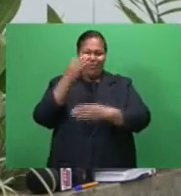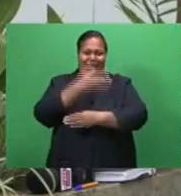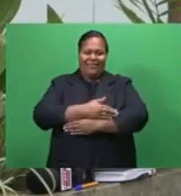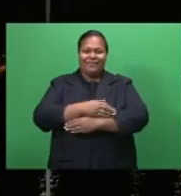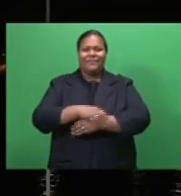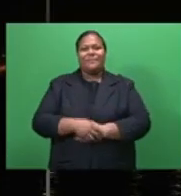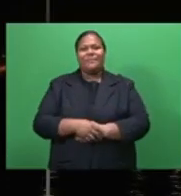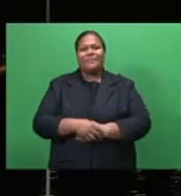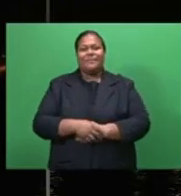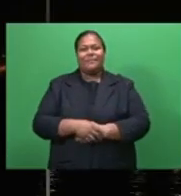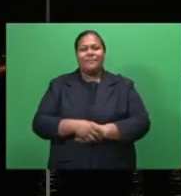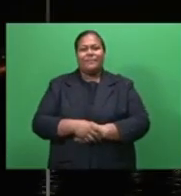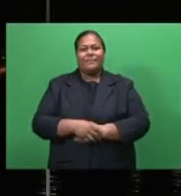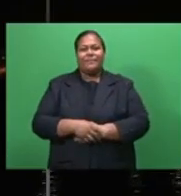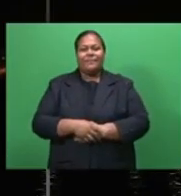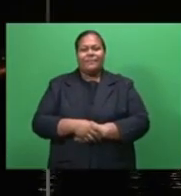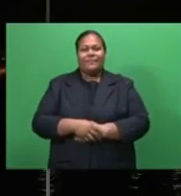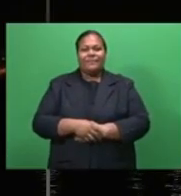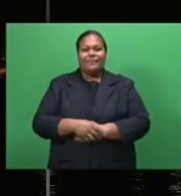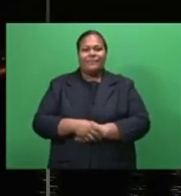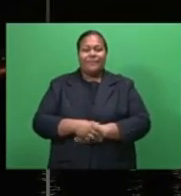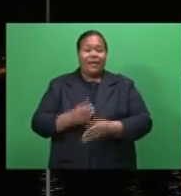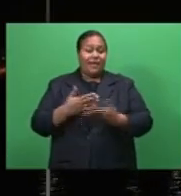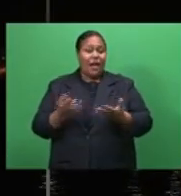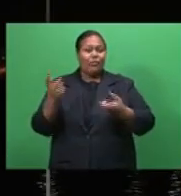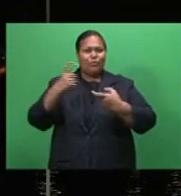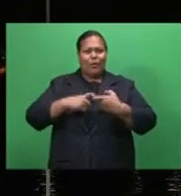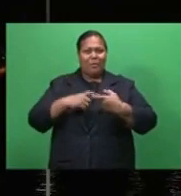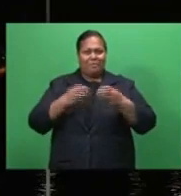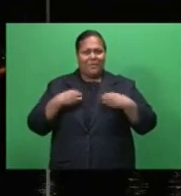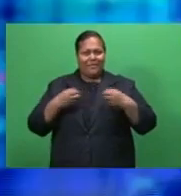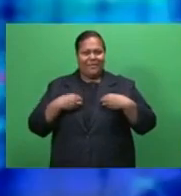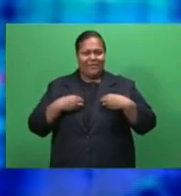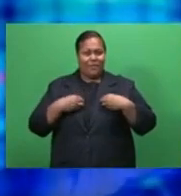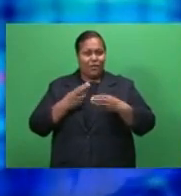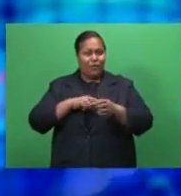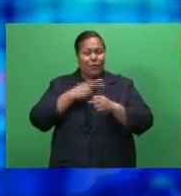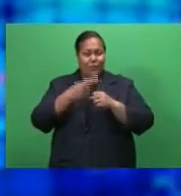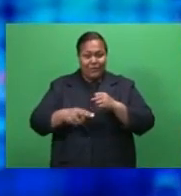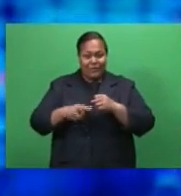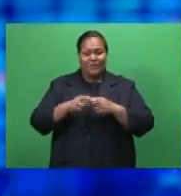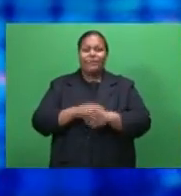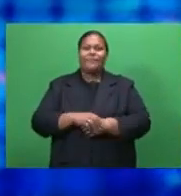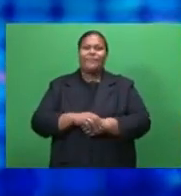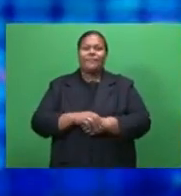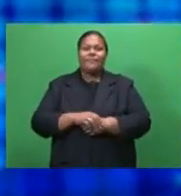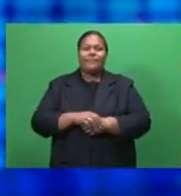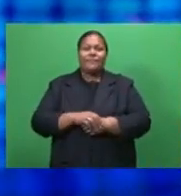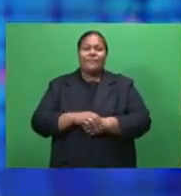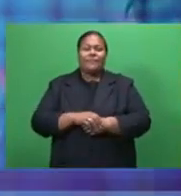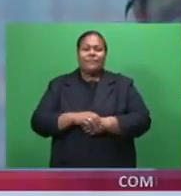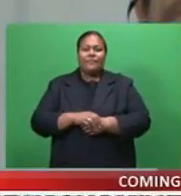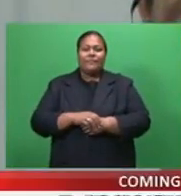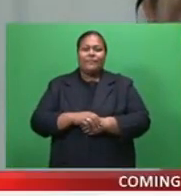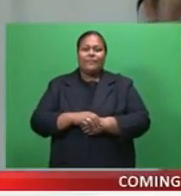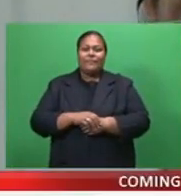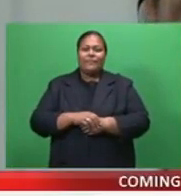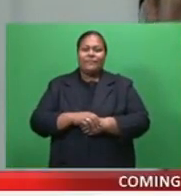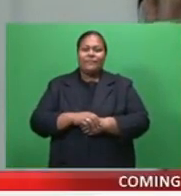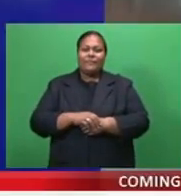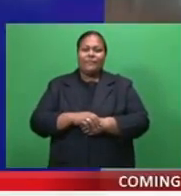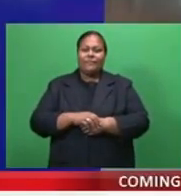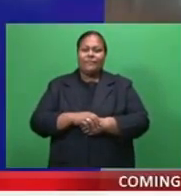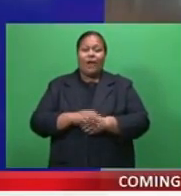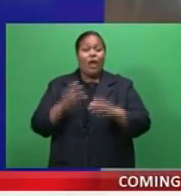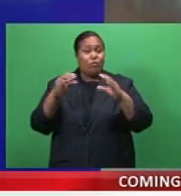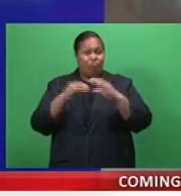News. And Whitney joins us now with the latest in business. Thanks, Jackie. Coming up in business tonight, Red